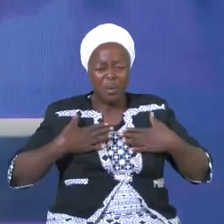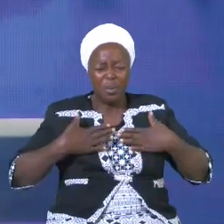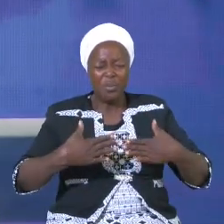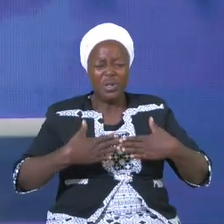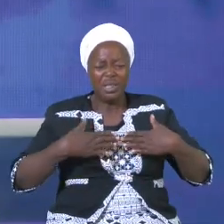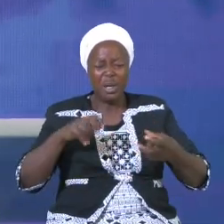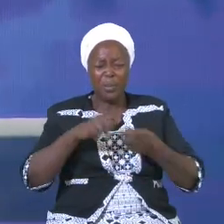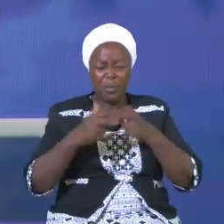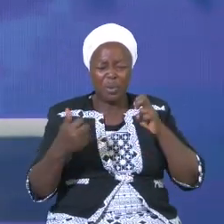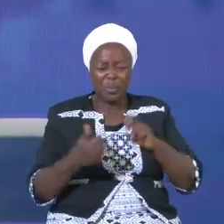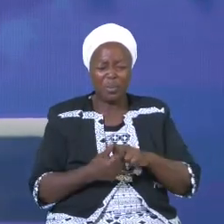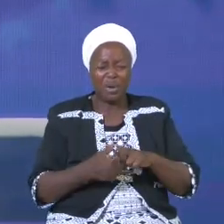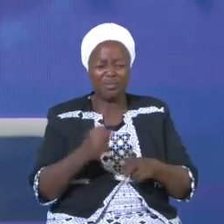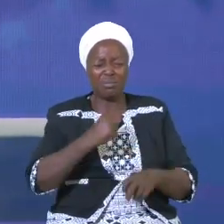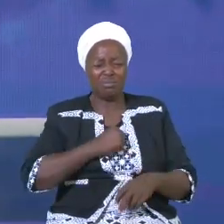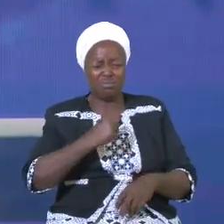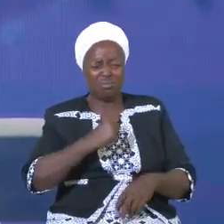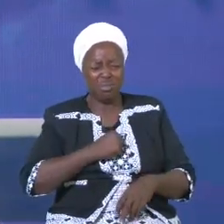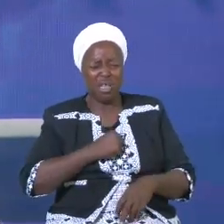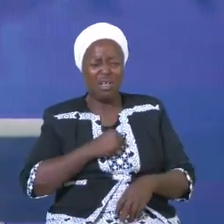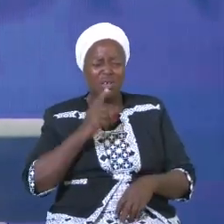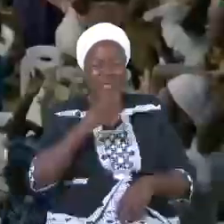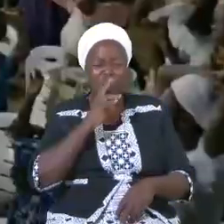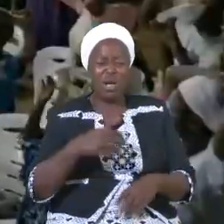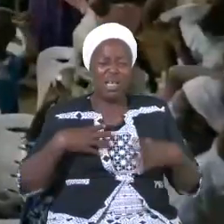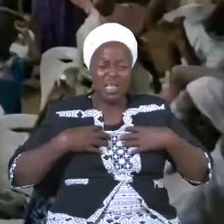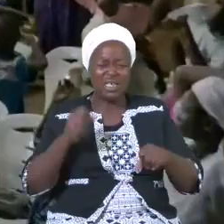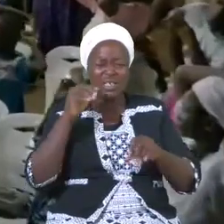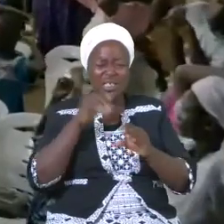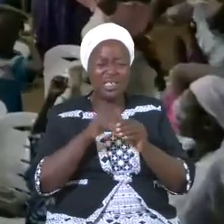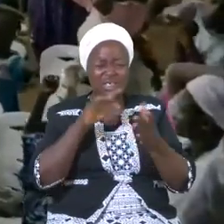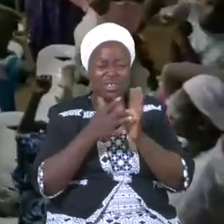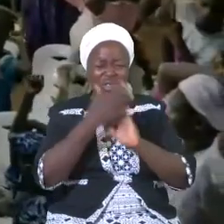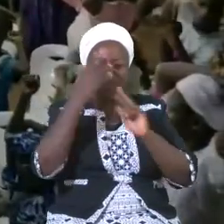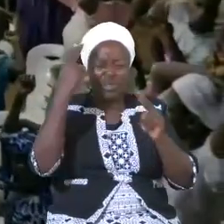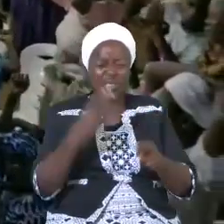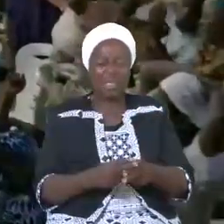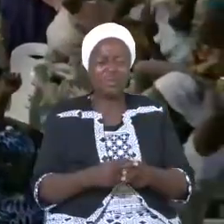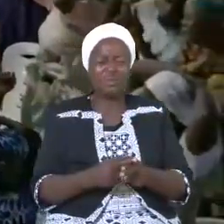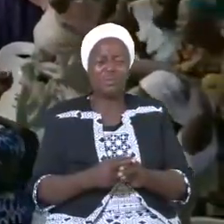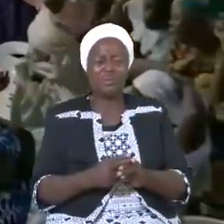asthma you are healed in jesus name